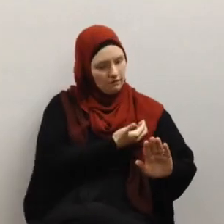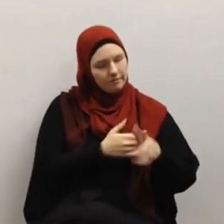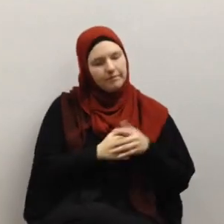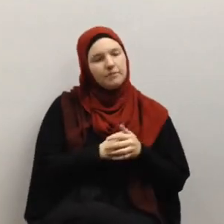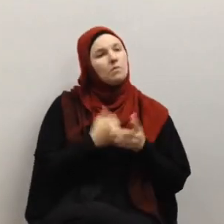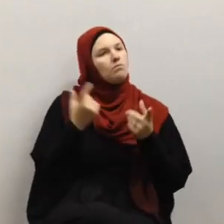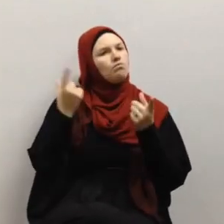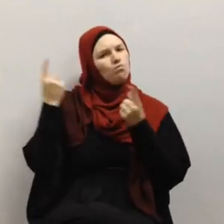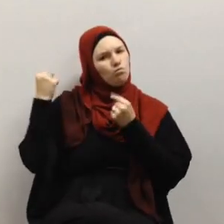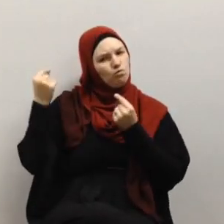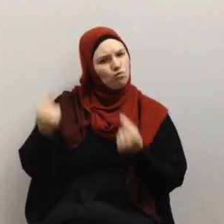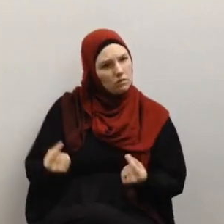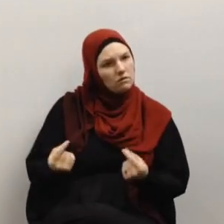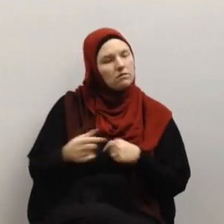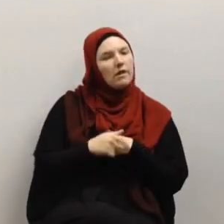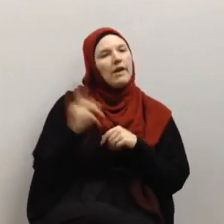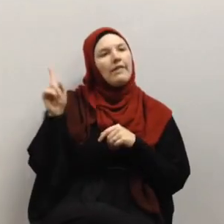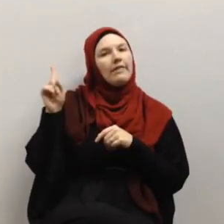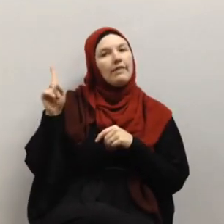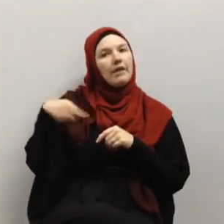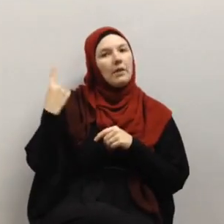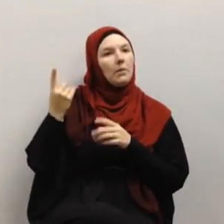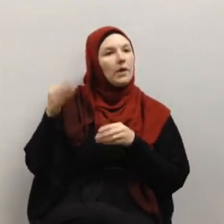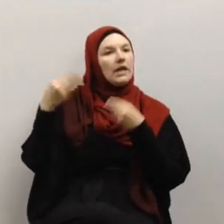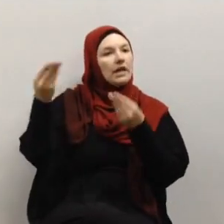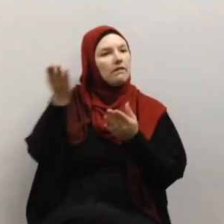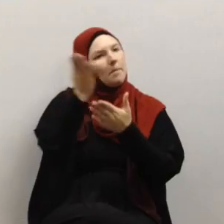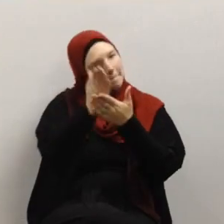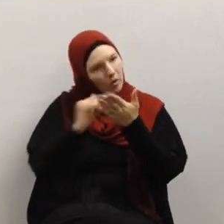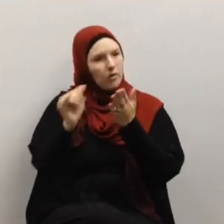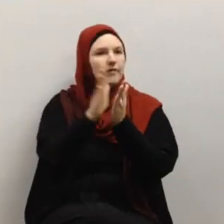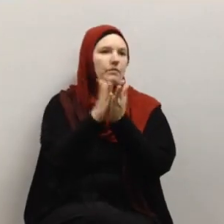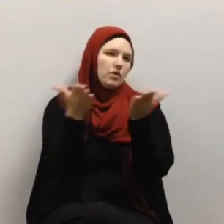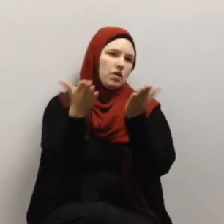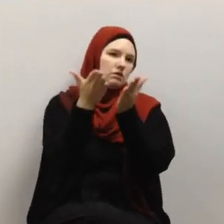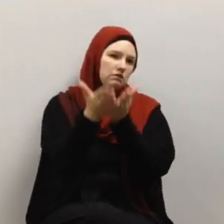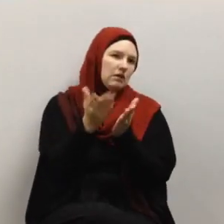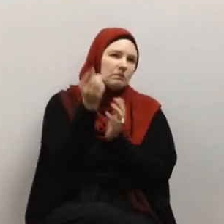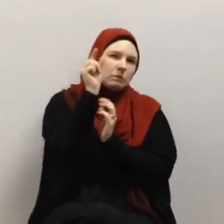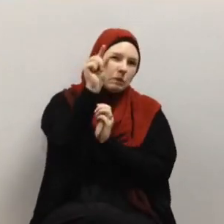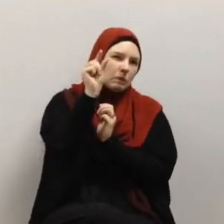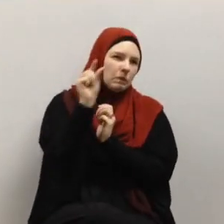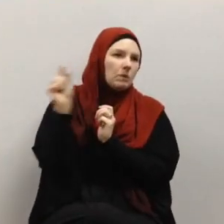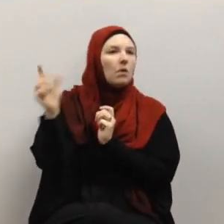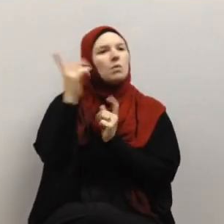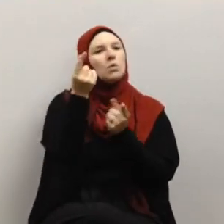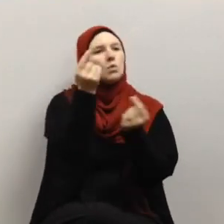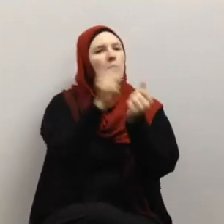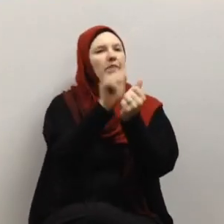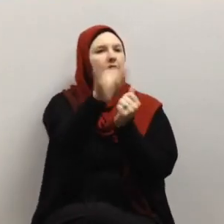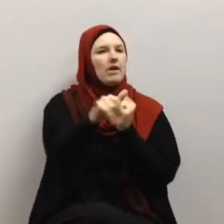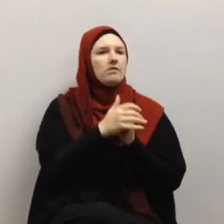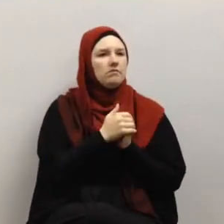they do? They were given part of the book. What do they do with that?